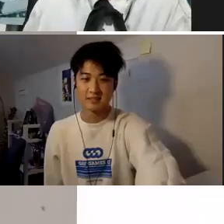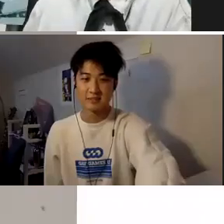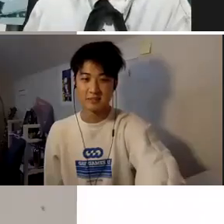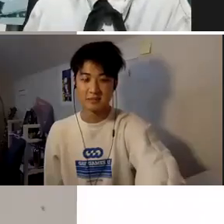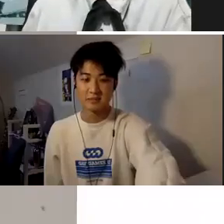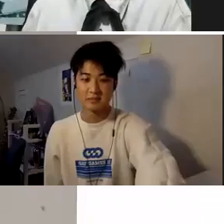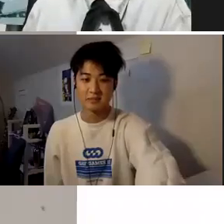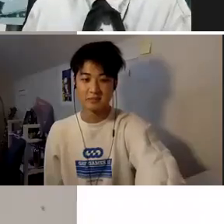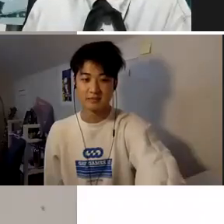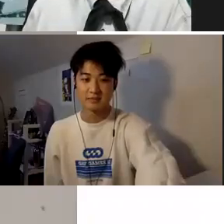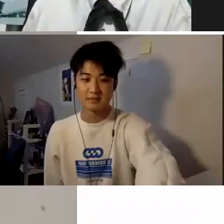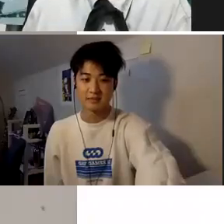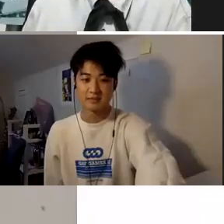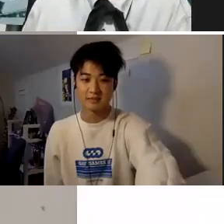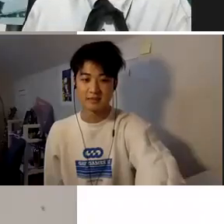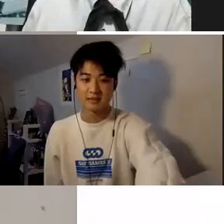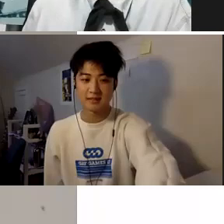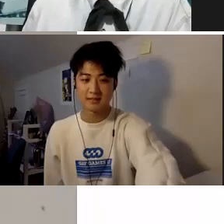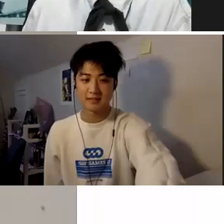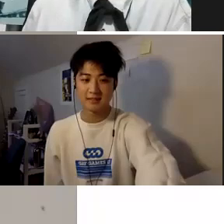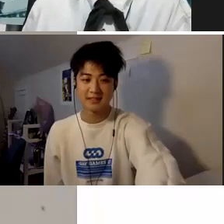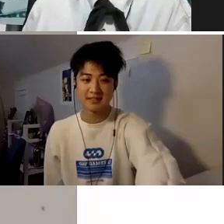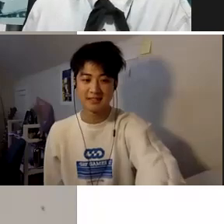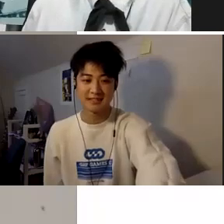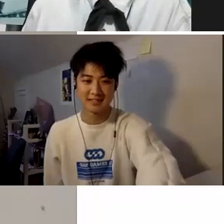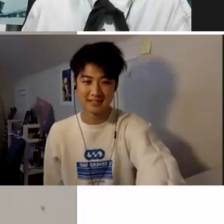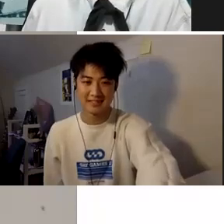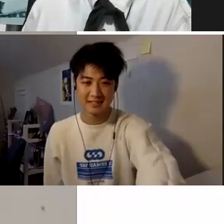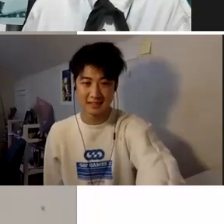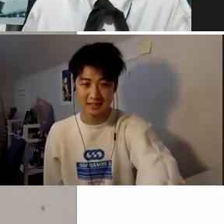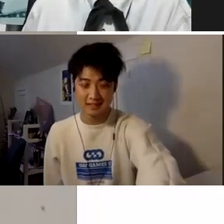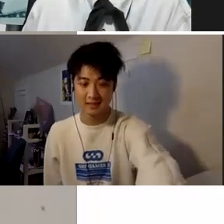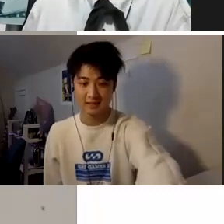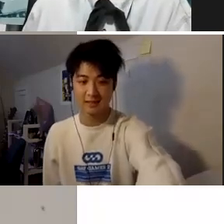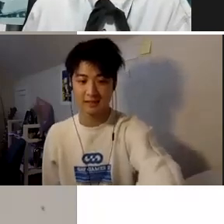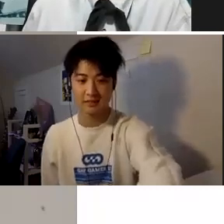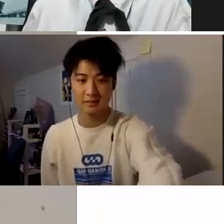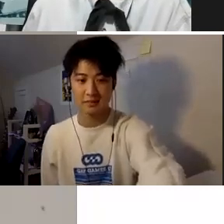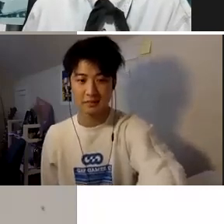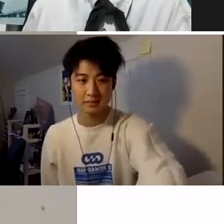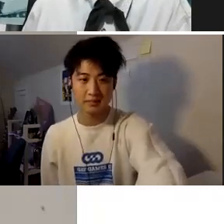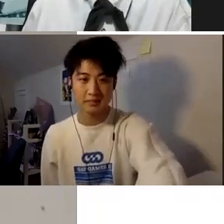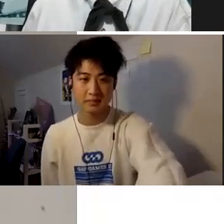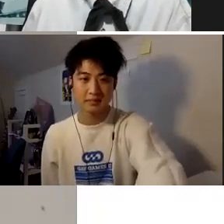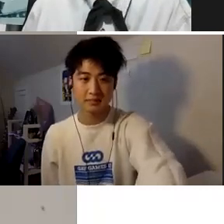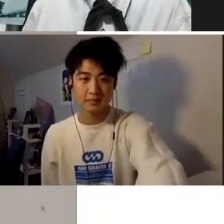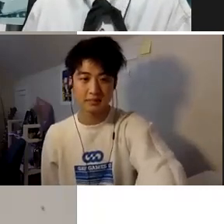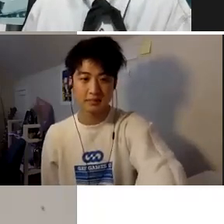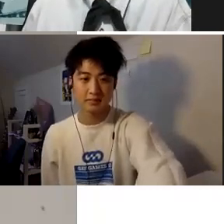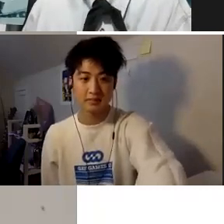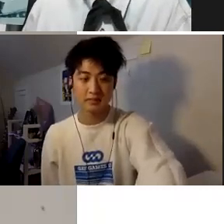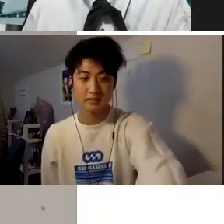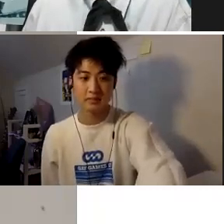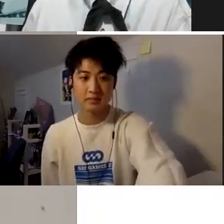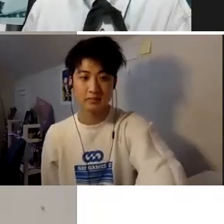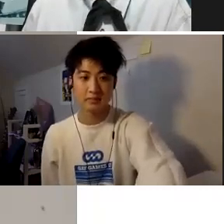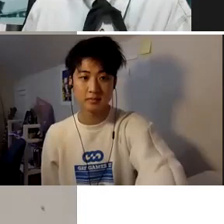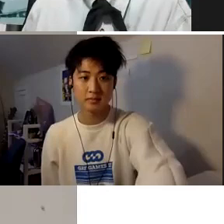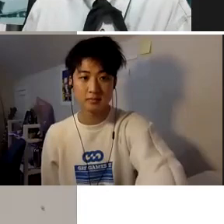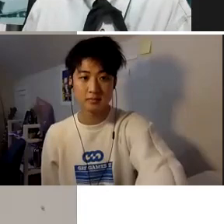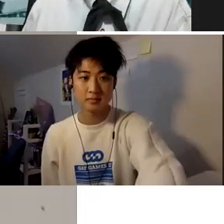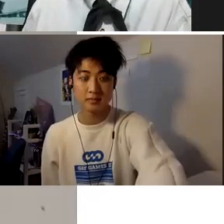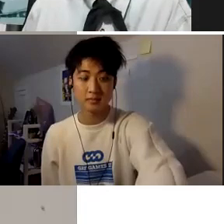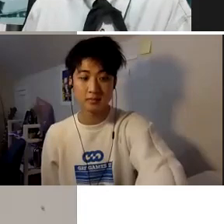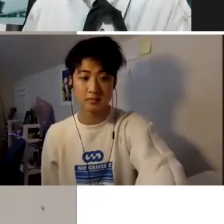That's right, a wooden spoon. So every one of the prints that you're going to see here tonight has been